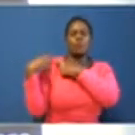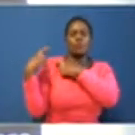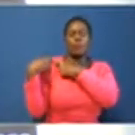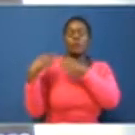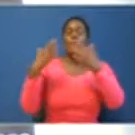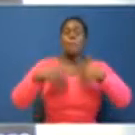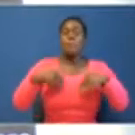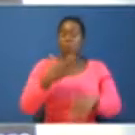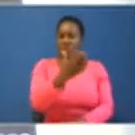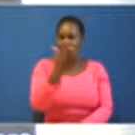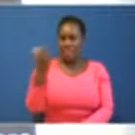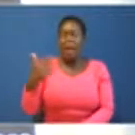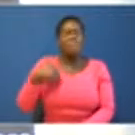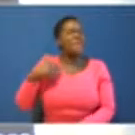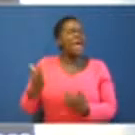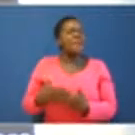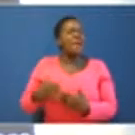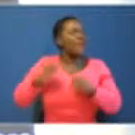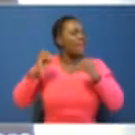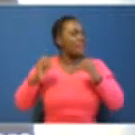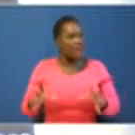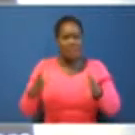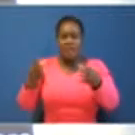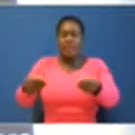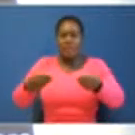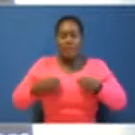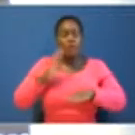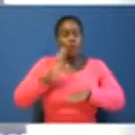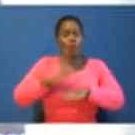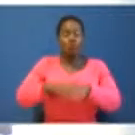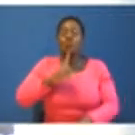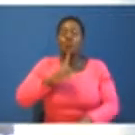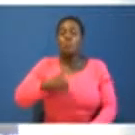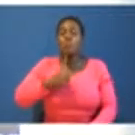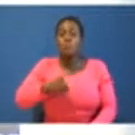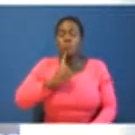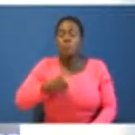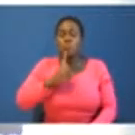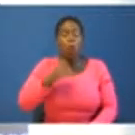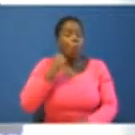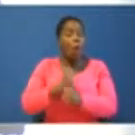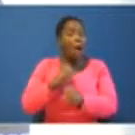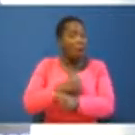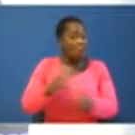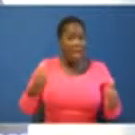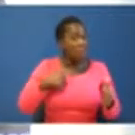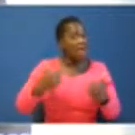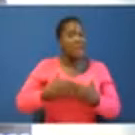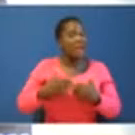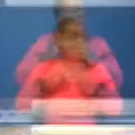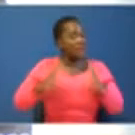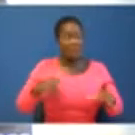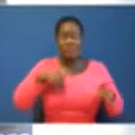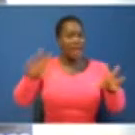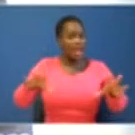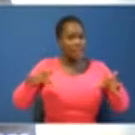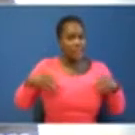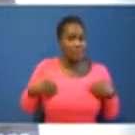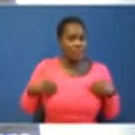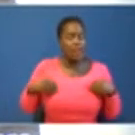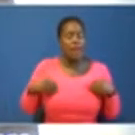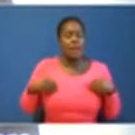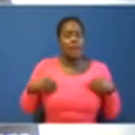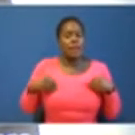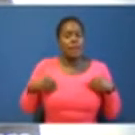population i don't care if you gave me a good dictator electrodes and so on who told them i need a road